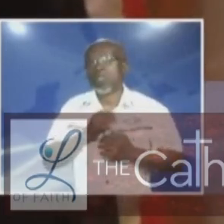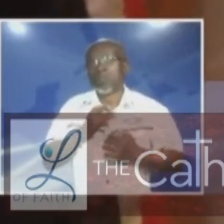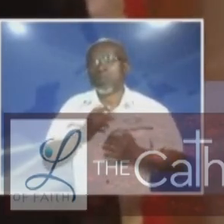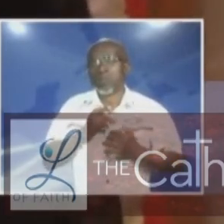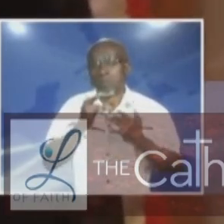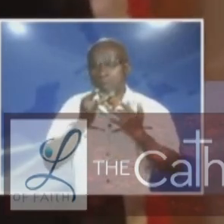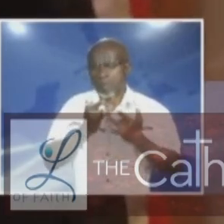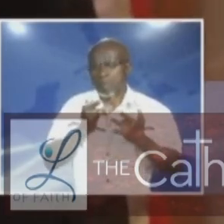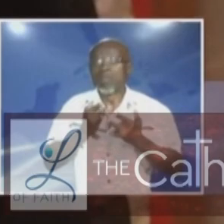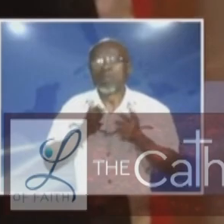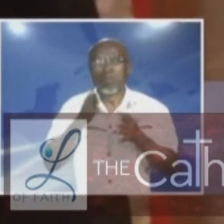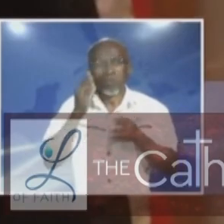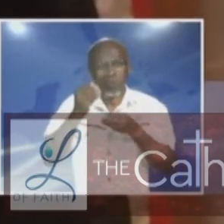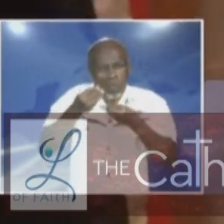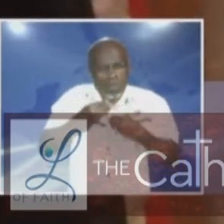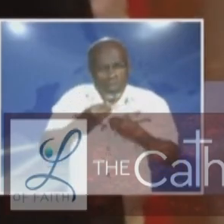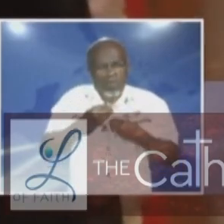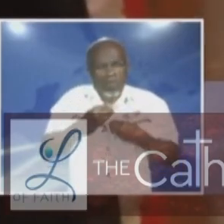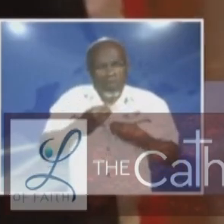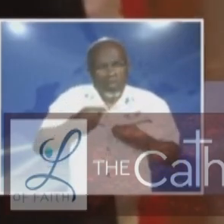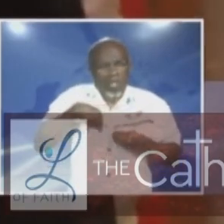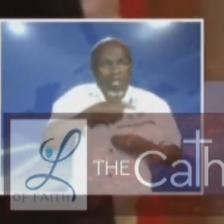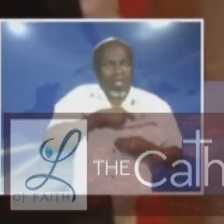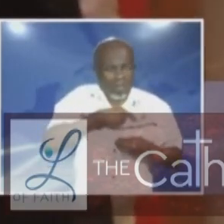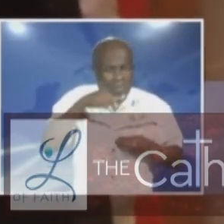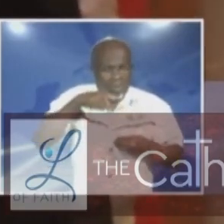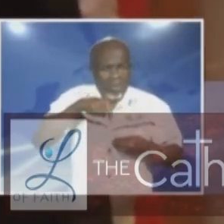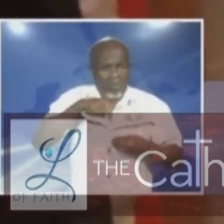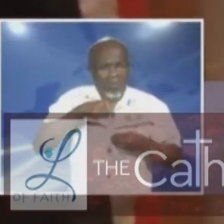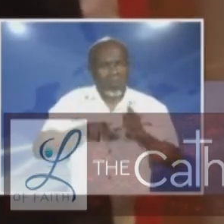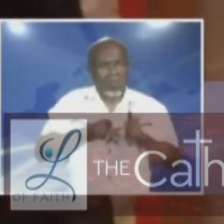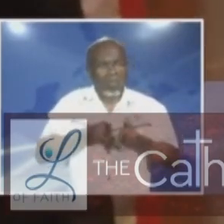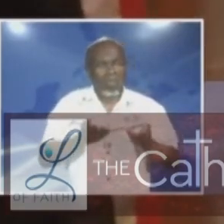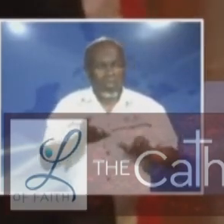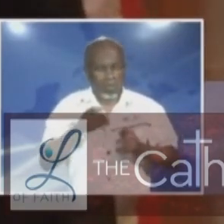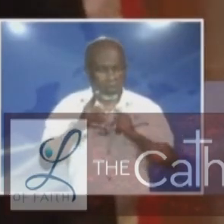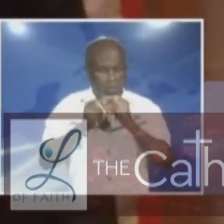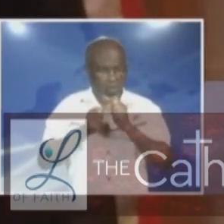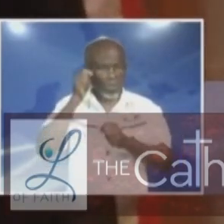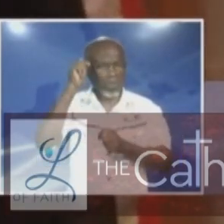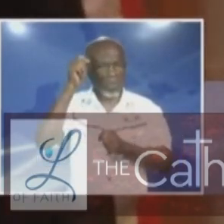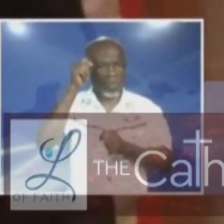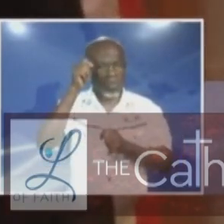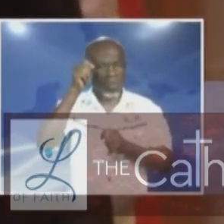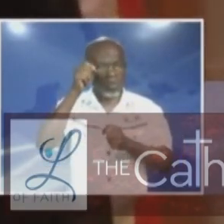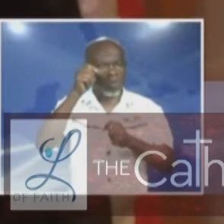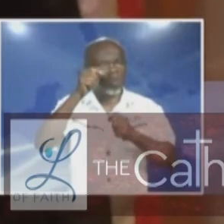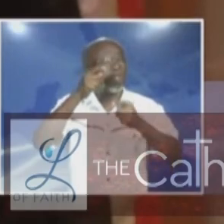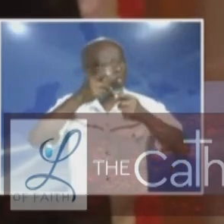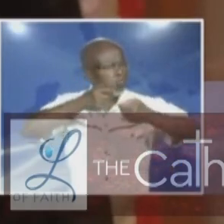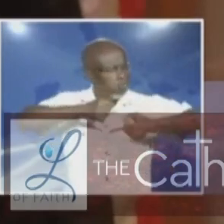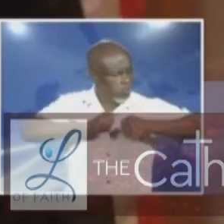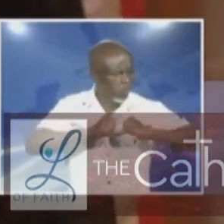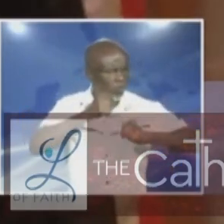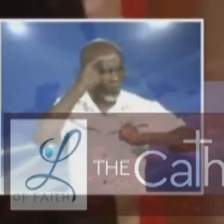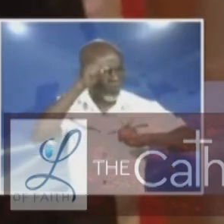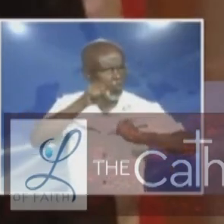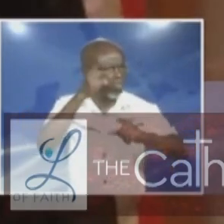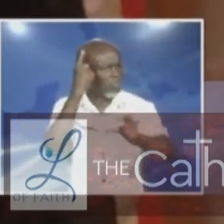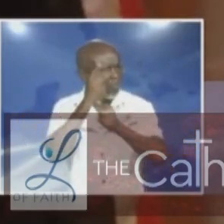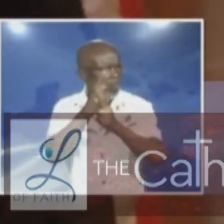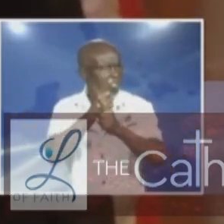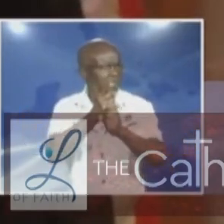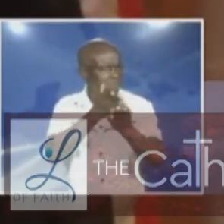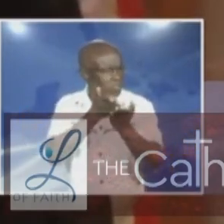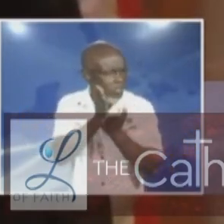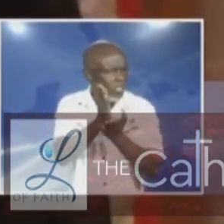the hearts of those of us in this nation to struggle for what is right, for what